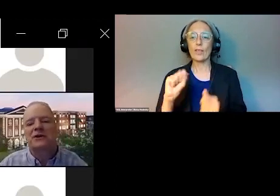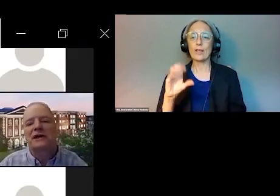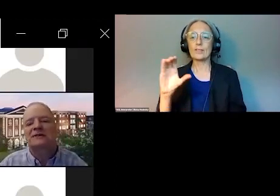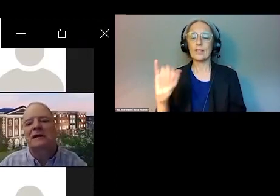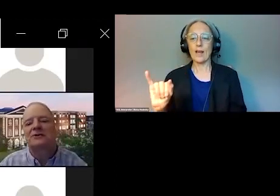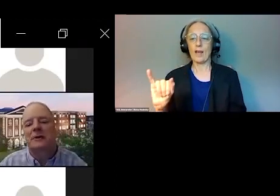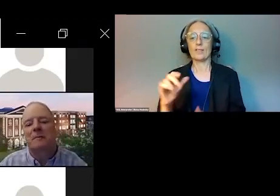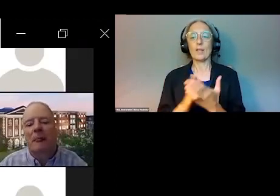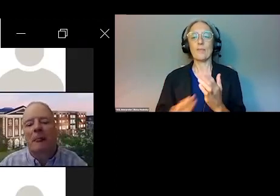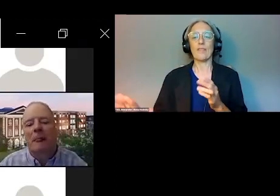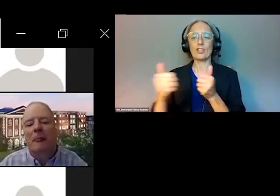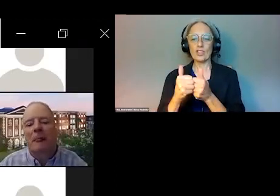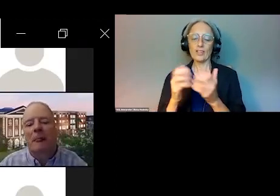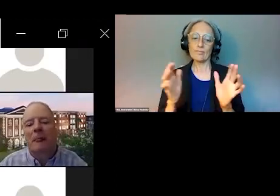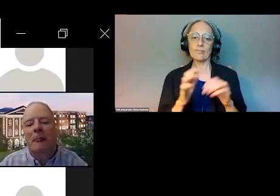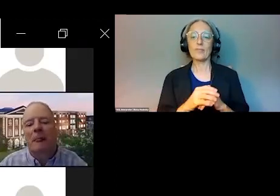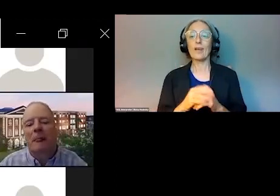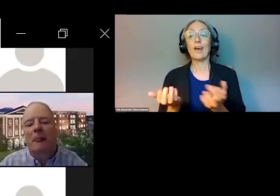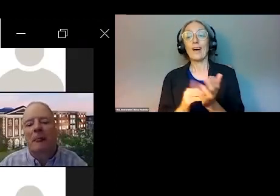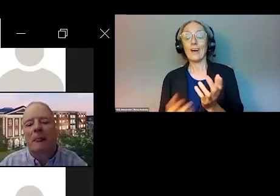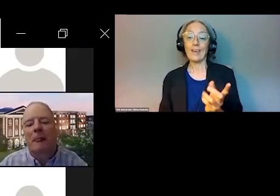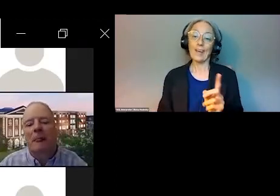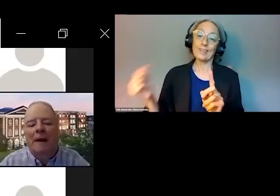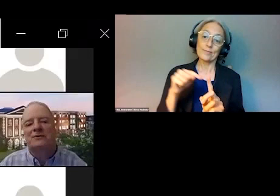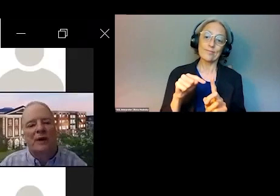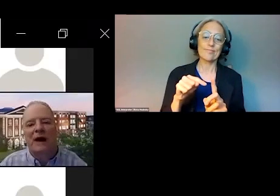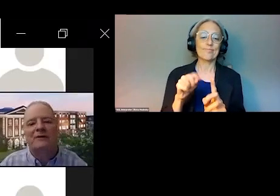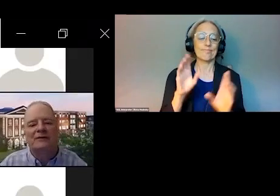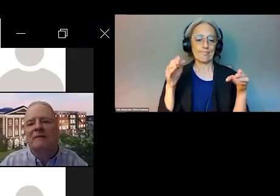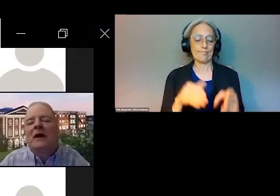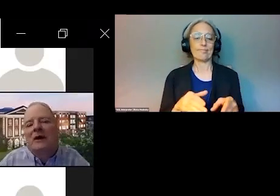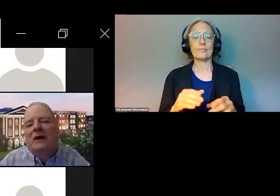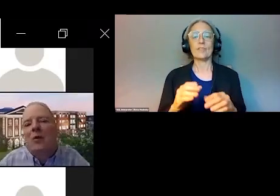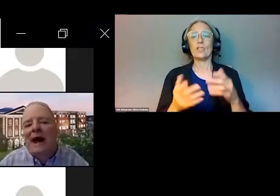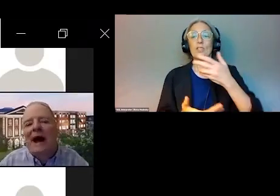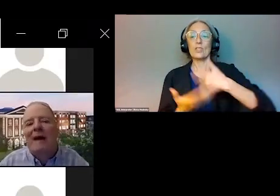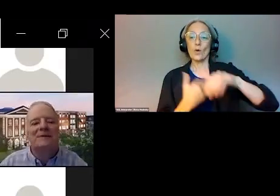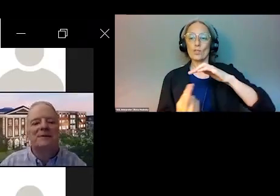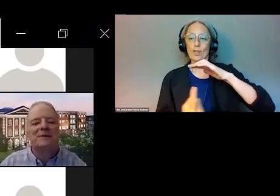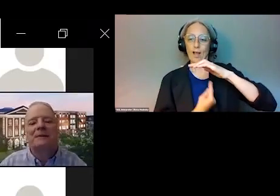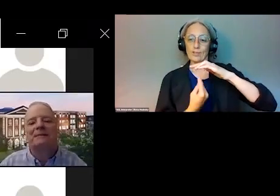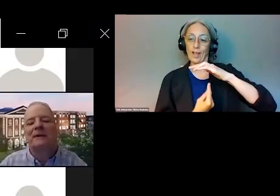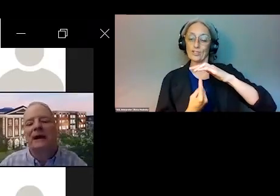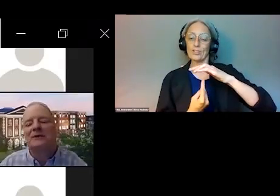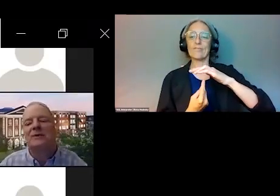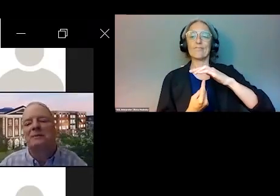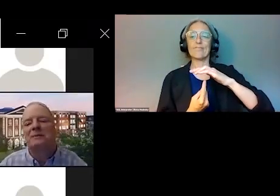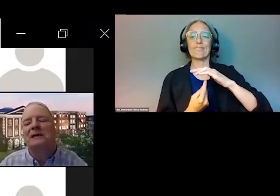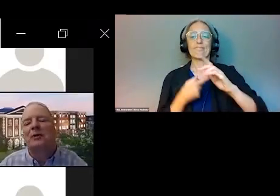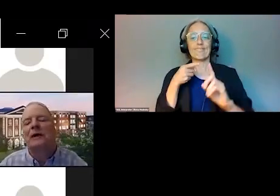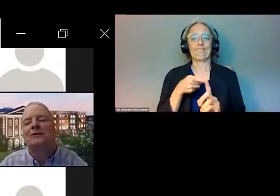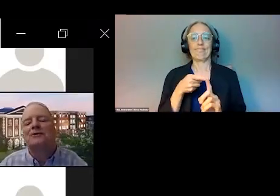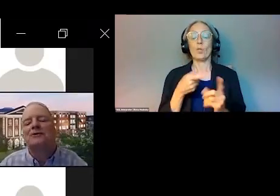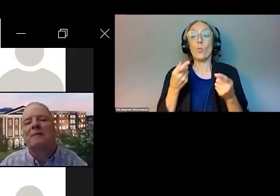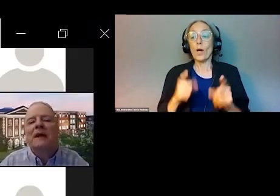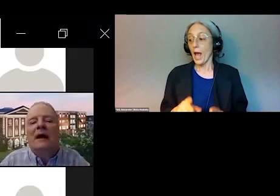this back to social isolation before we're done, but first we have to say, what happens when people